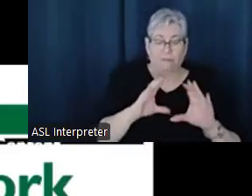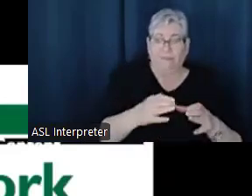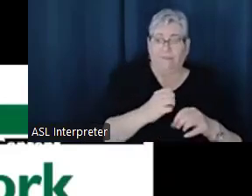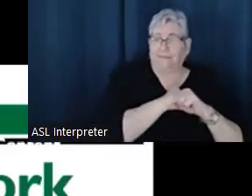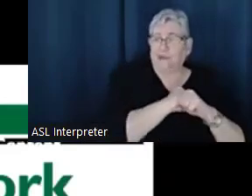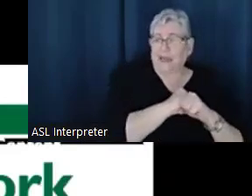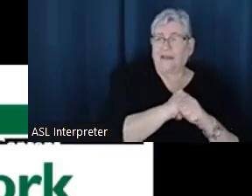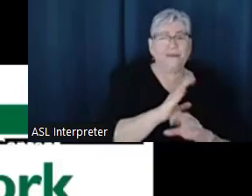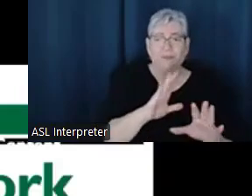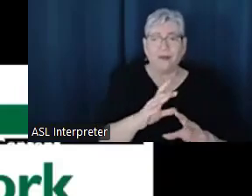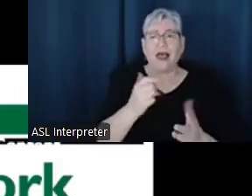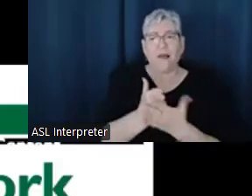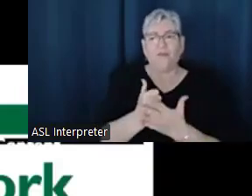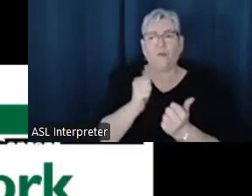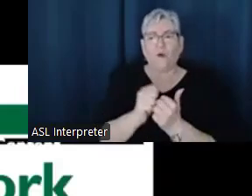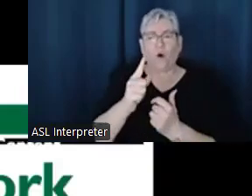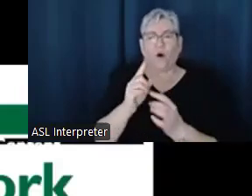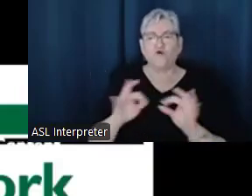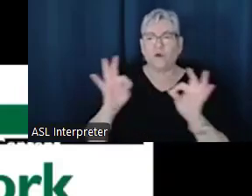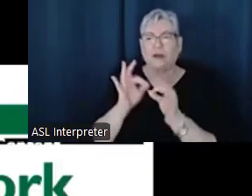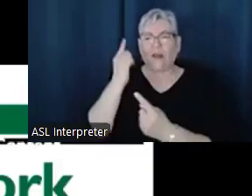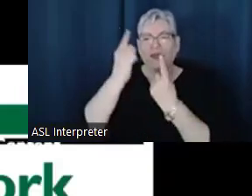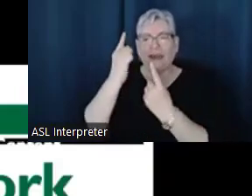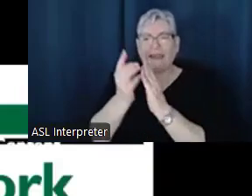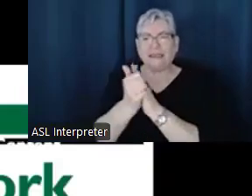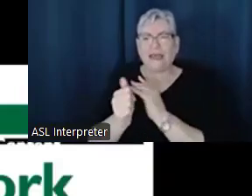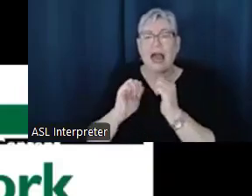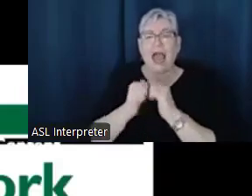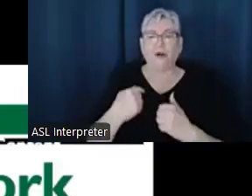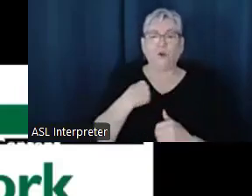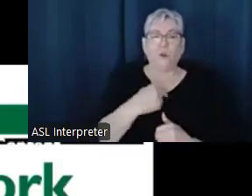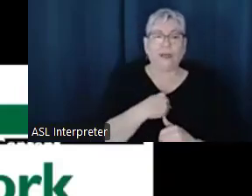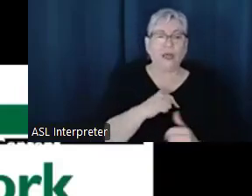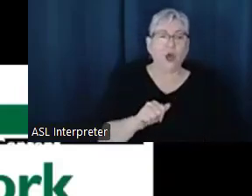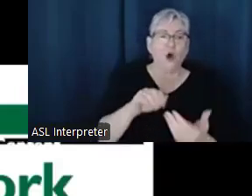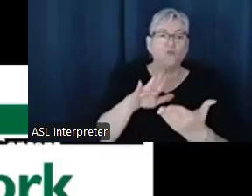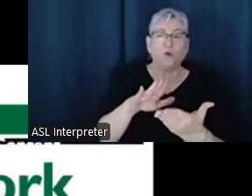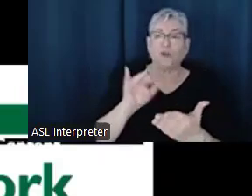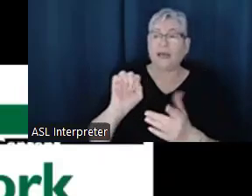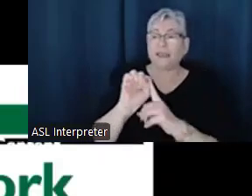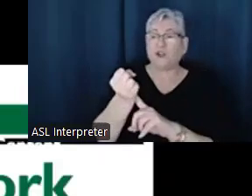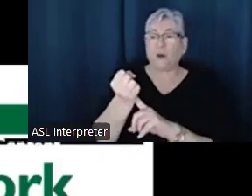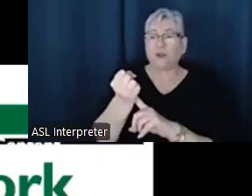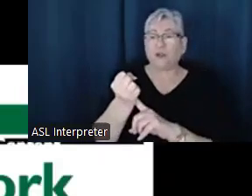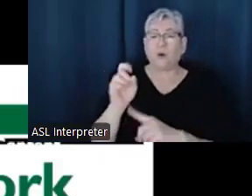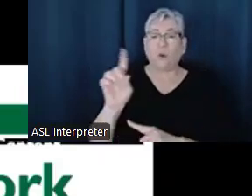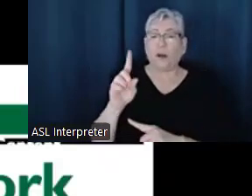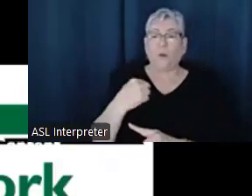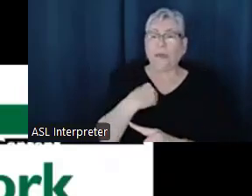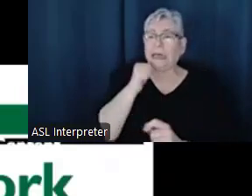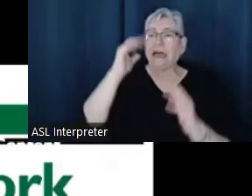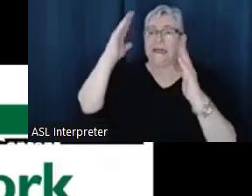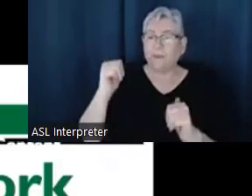critical thinking skills. How do we approach a situation where we didn't expect that something